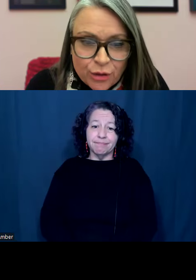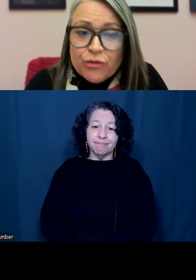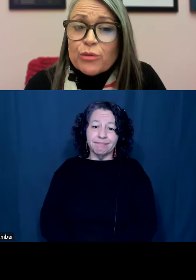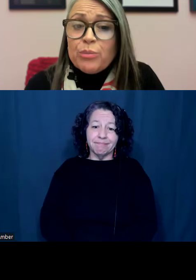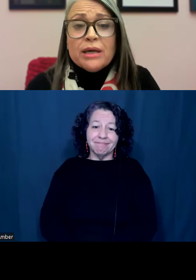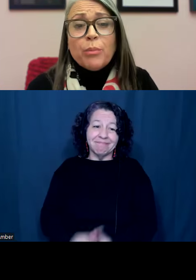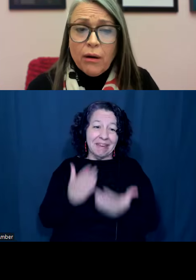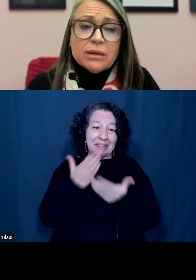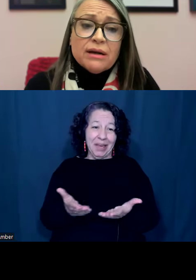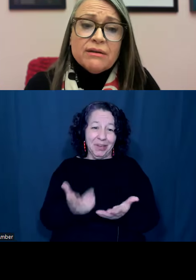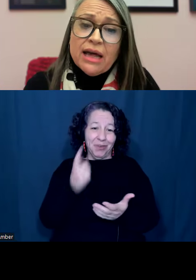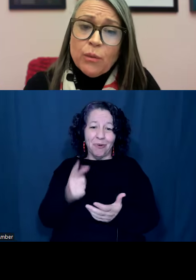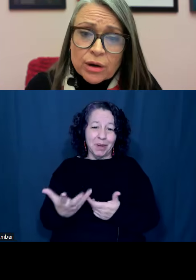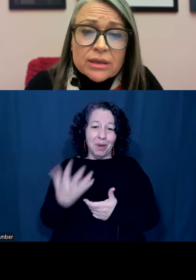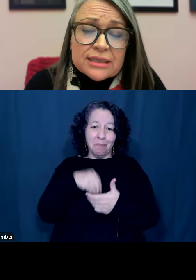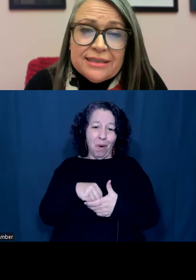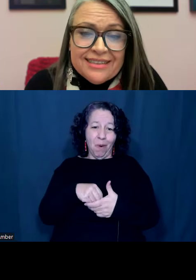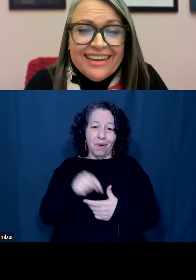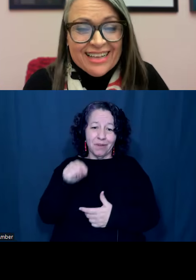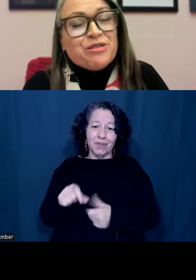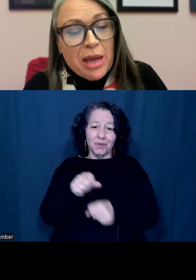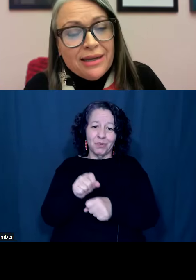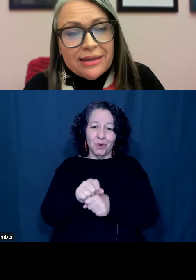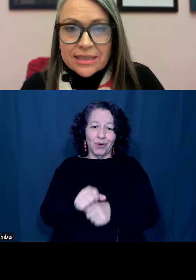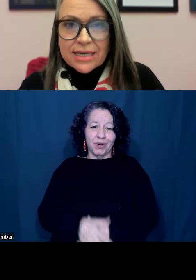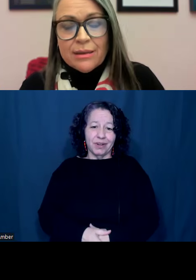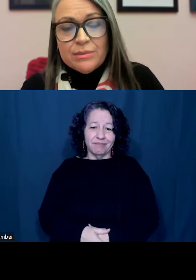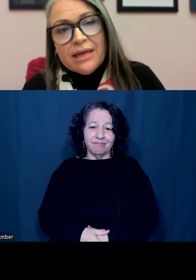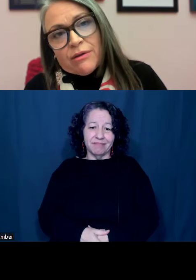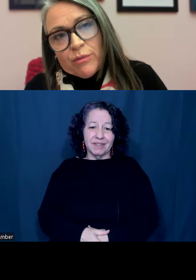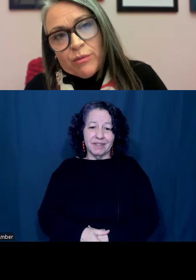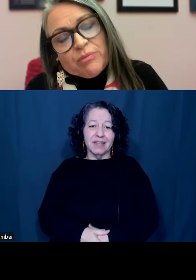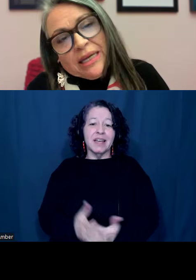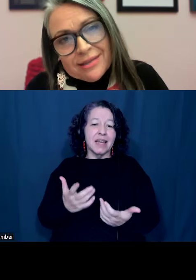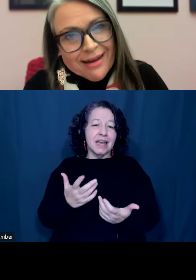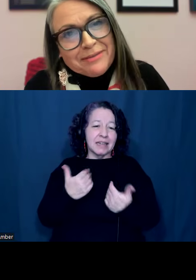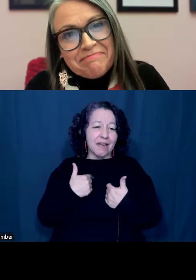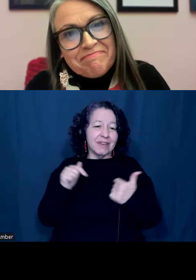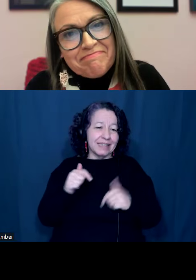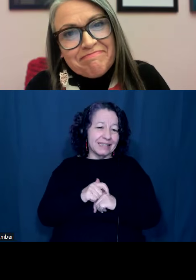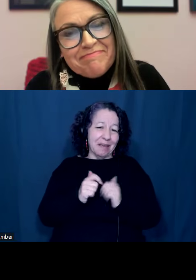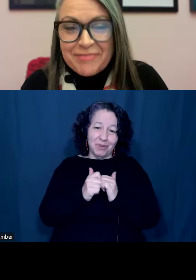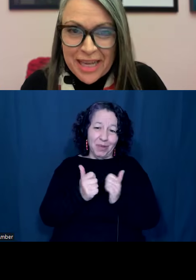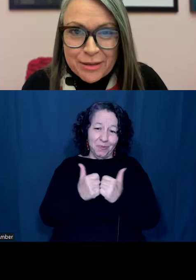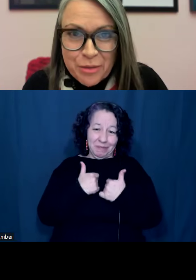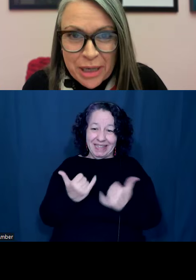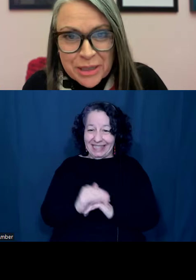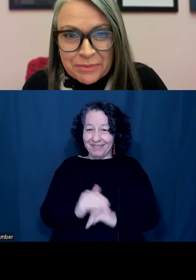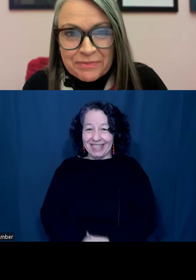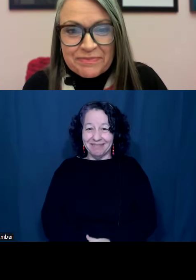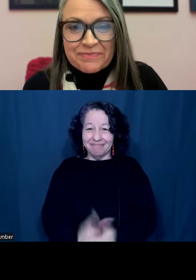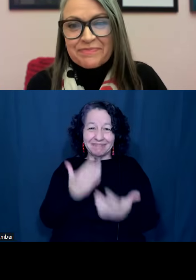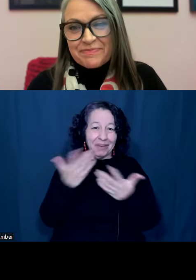Thank you for being a part of that work and spending this time together with me tonight. Thank you so